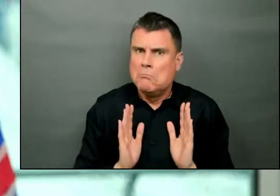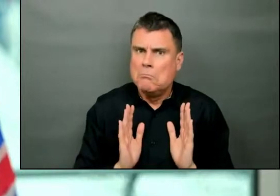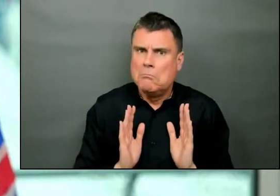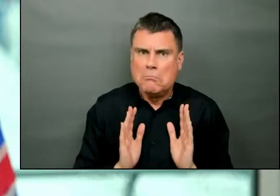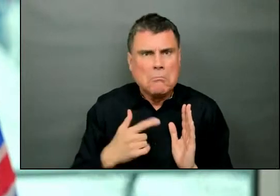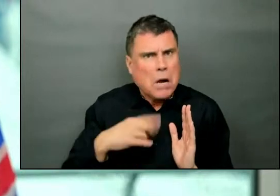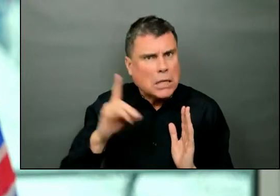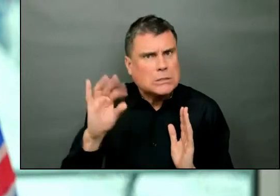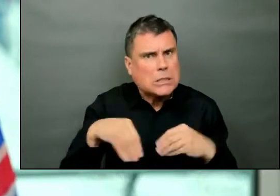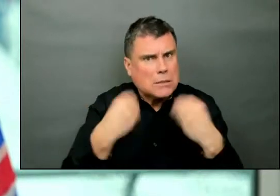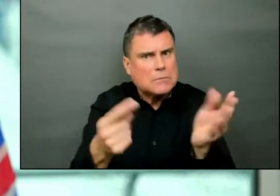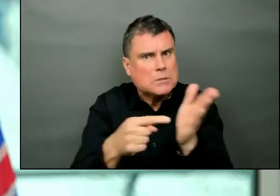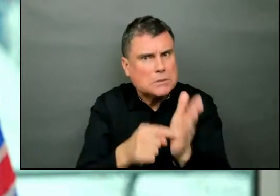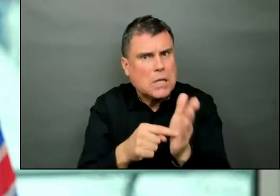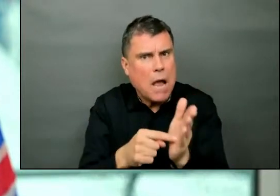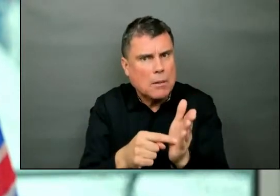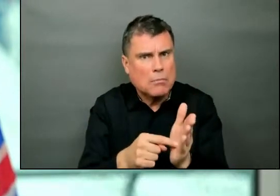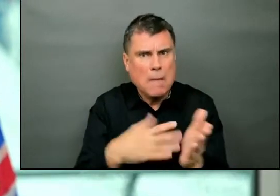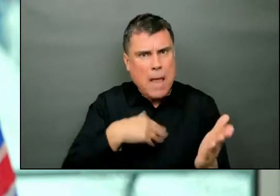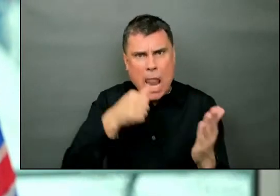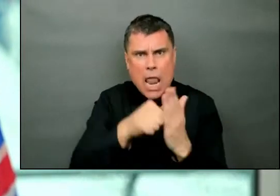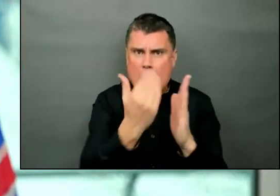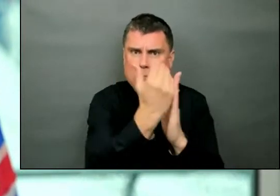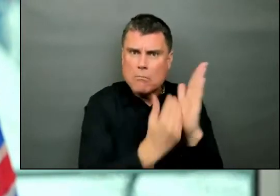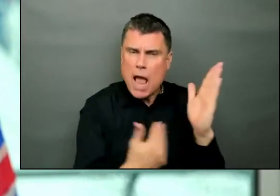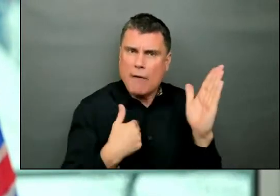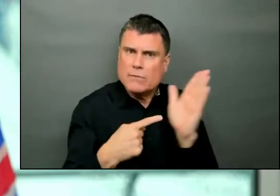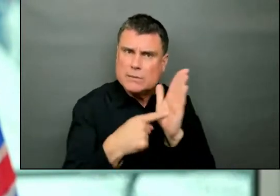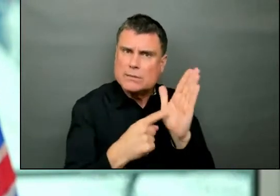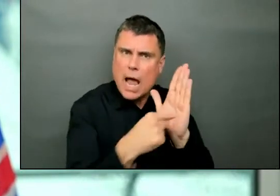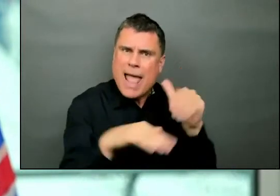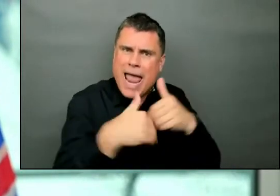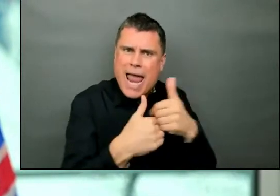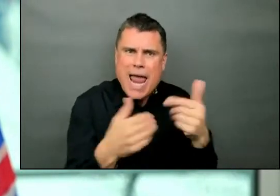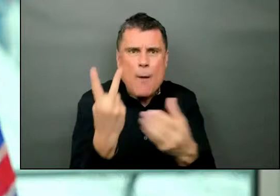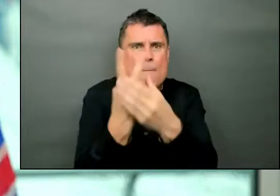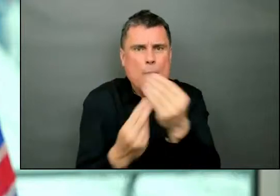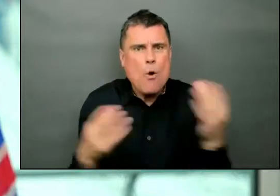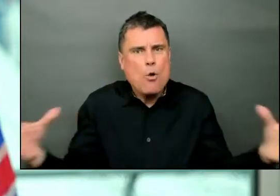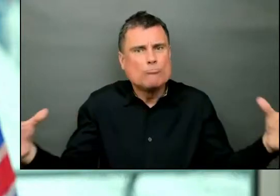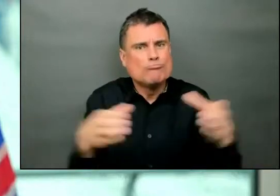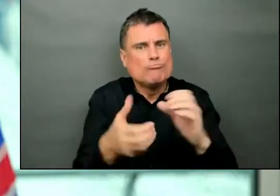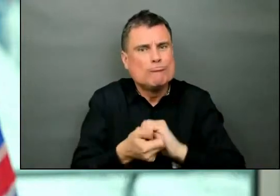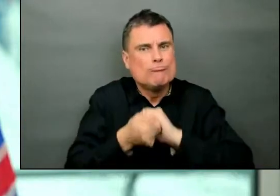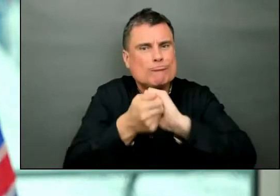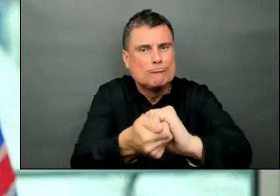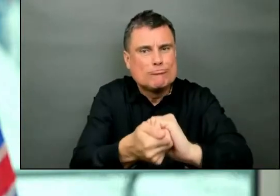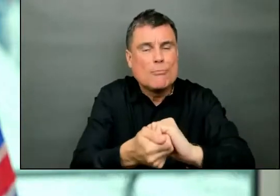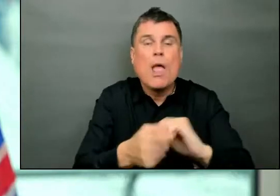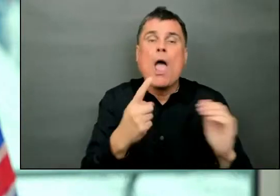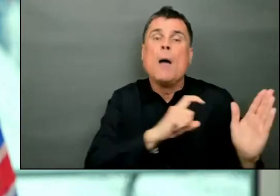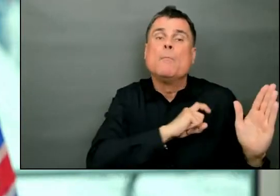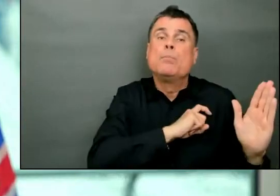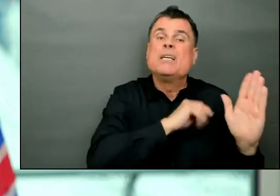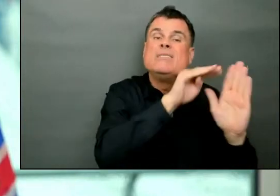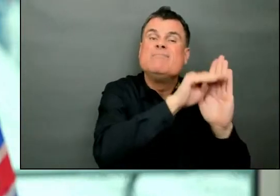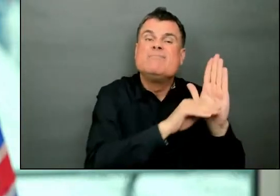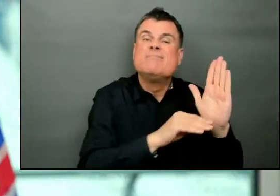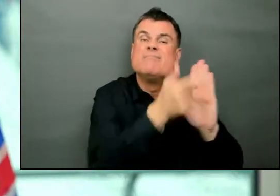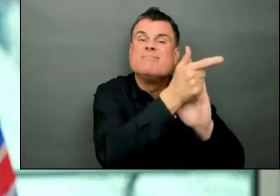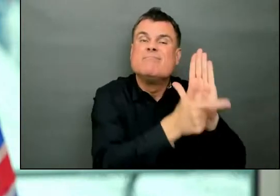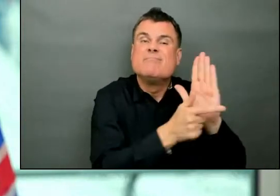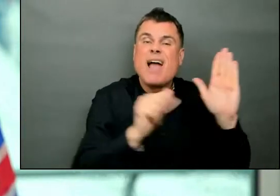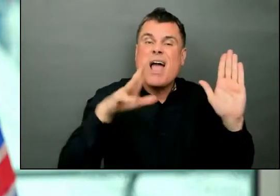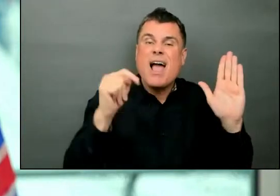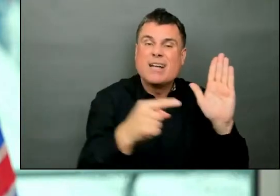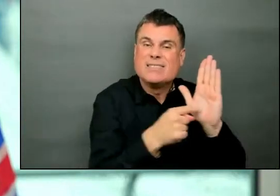the Police Act in its current state doesn't really contemplate the complex social issues that police officers on the front